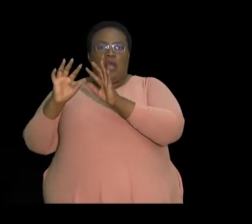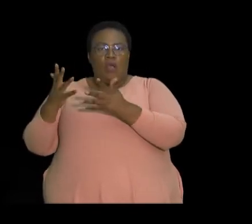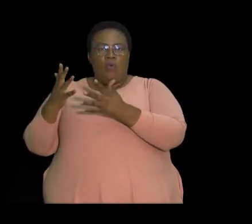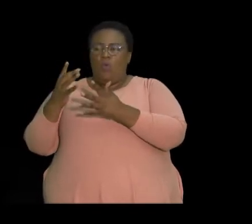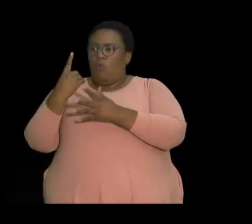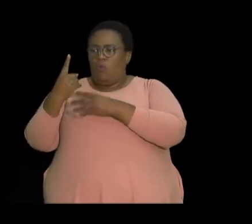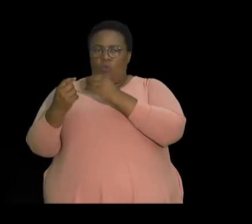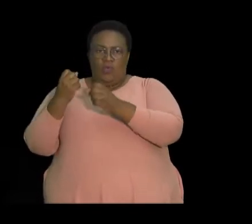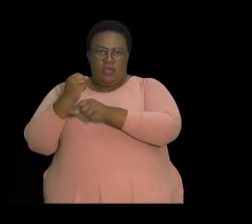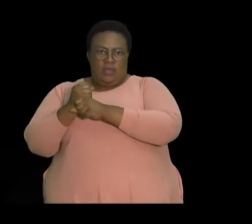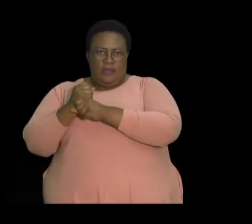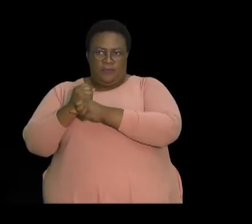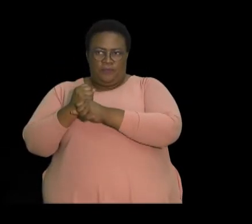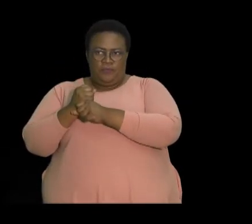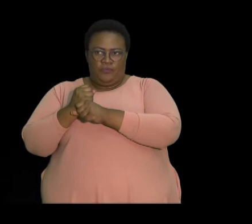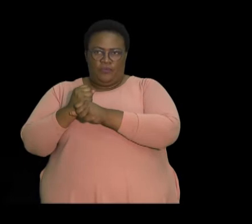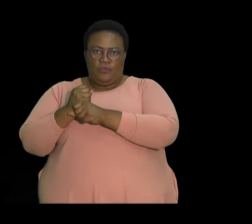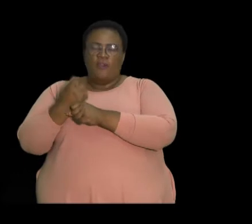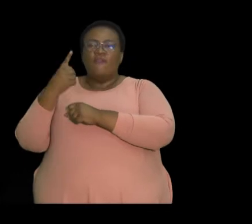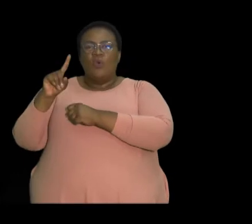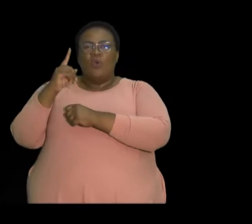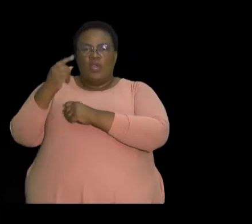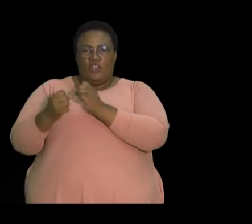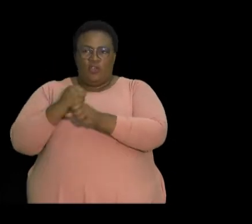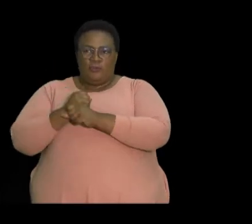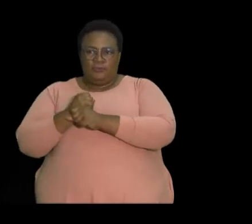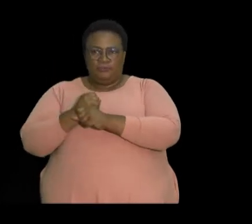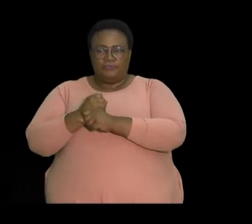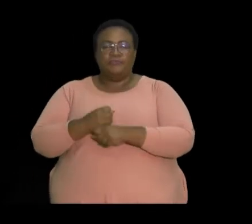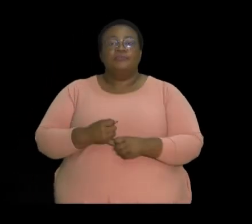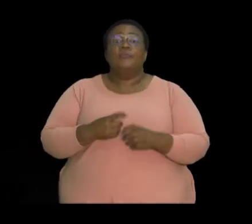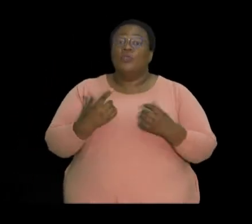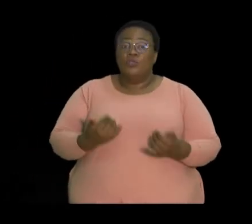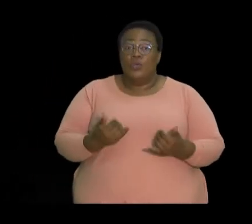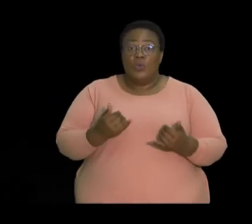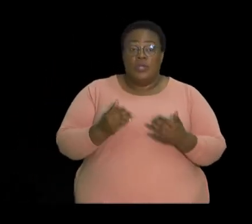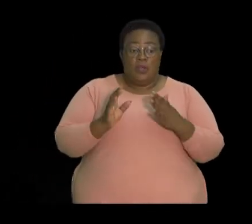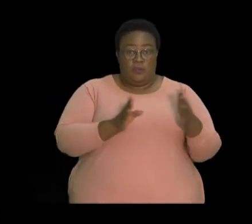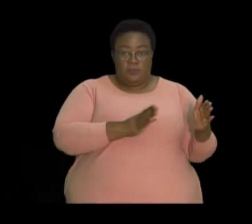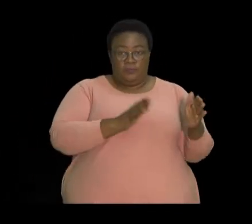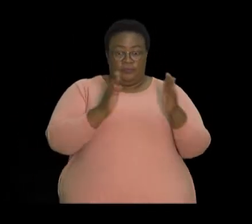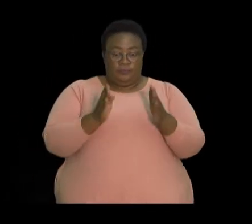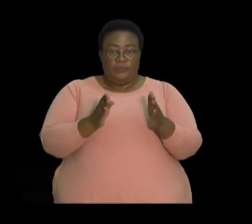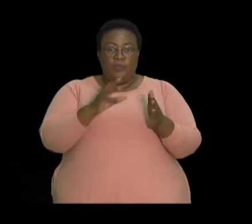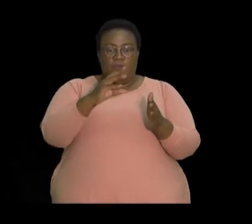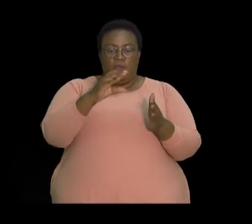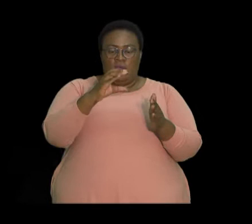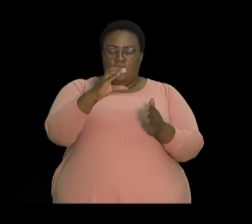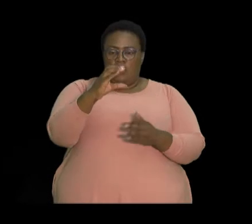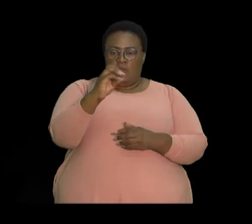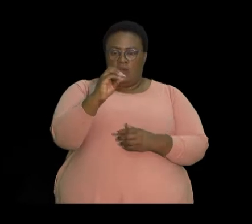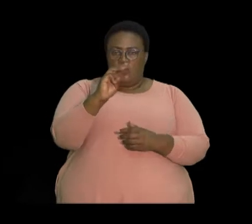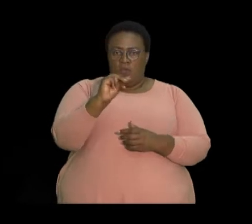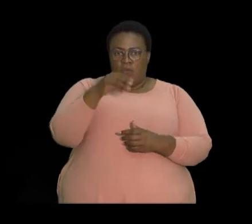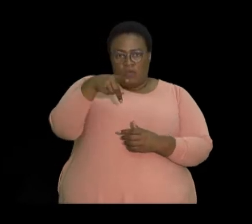second pattern that we're going to actually quickly revise is compound growth. So remember, compound growth is about a change that